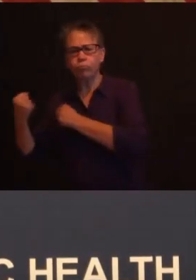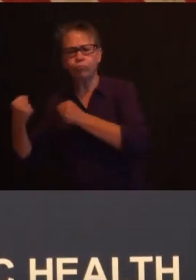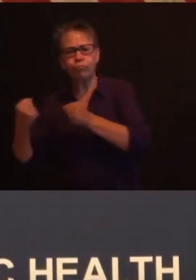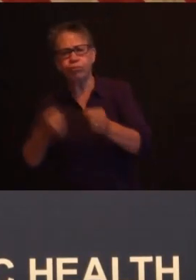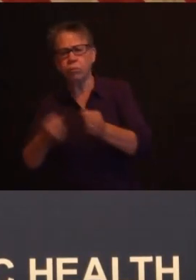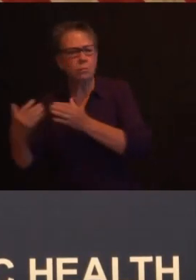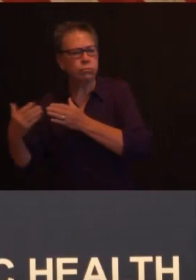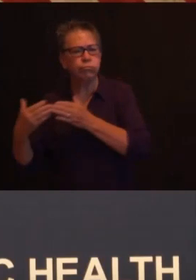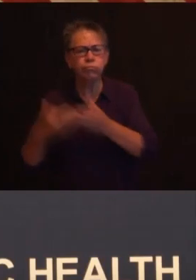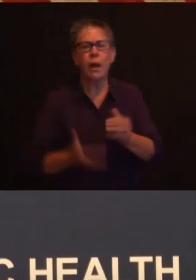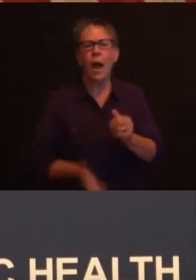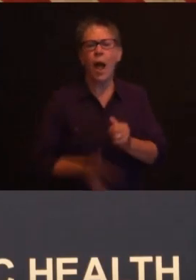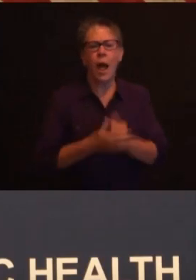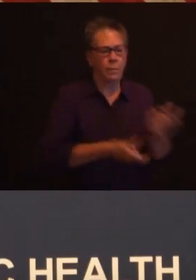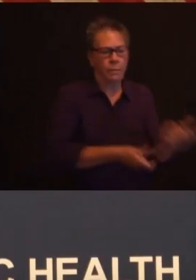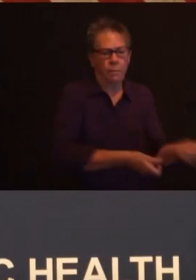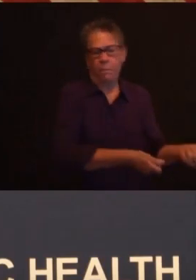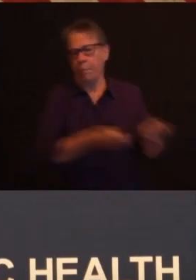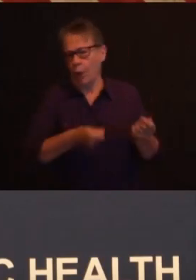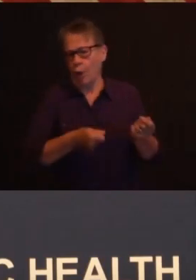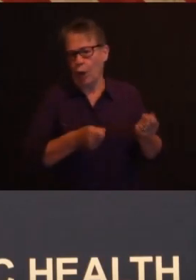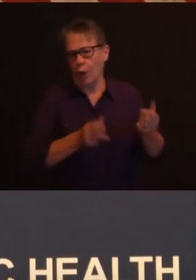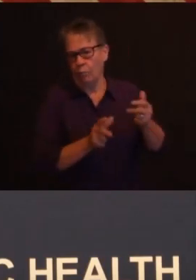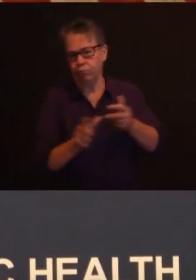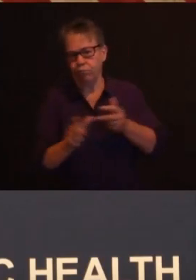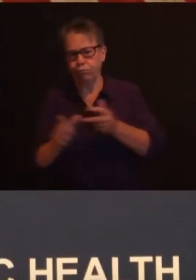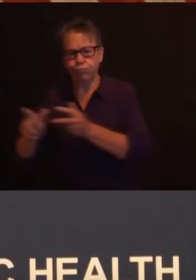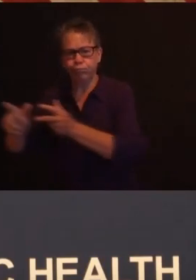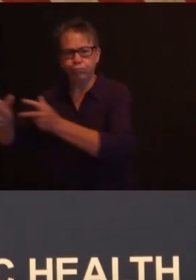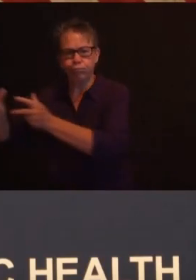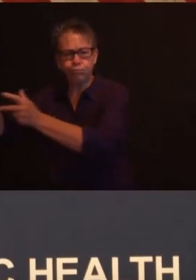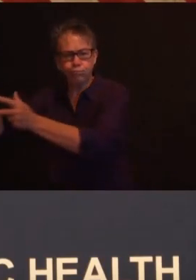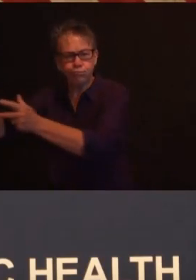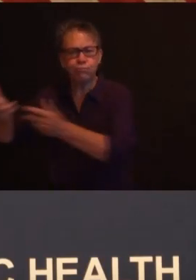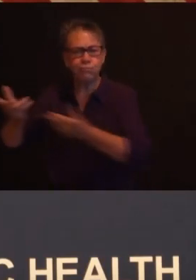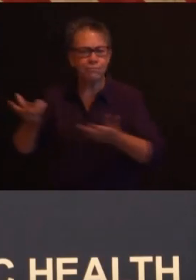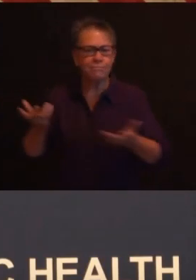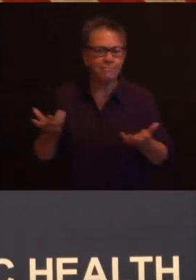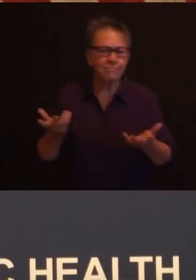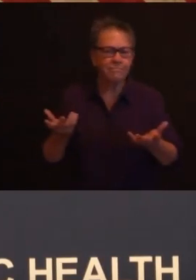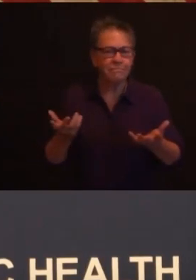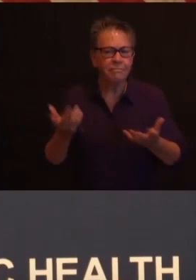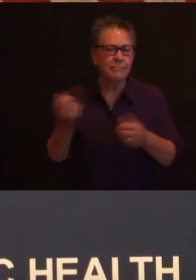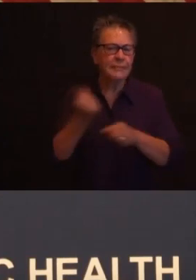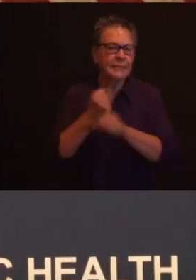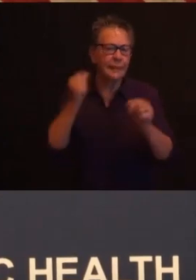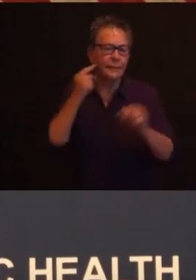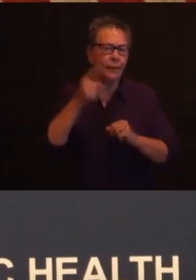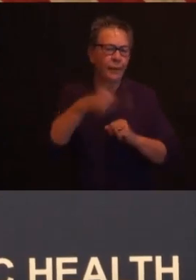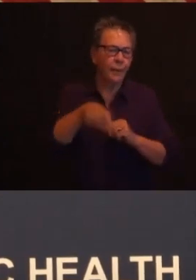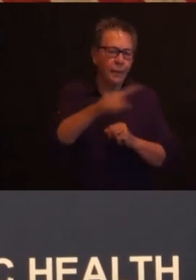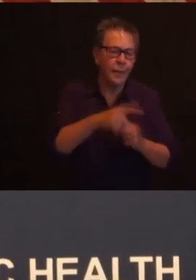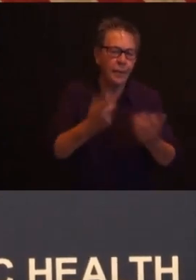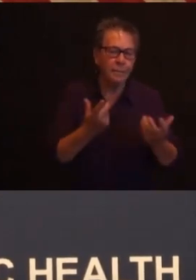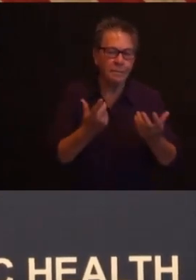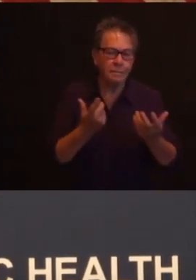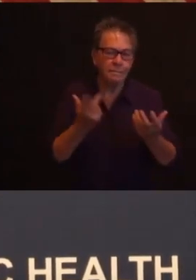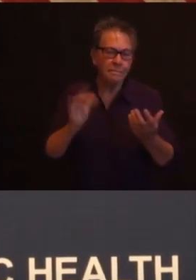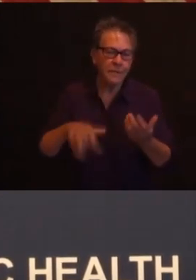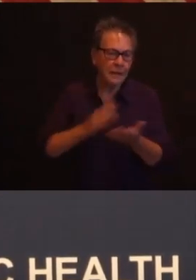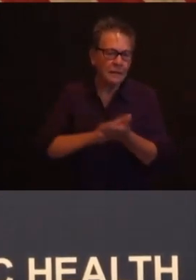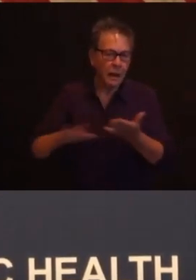to the U.S. Coast Guard station at Barnegat Light, where she was reunited with her family. So that was certainly a positive story that I was glad